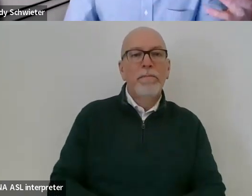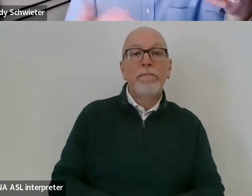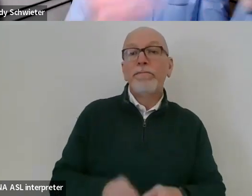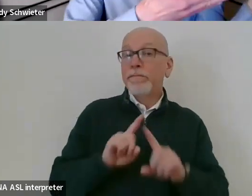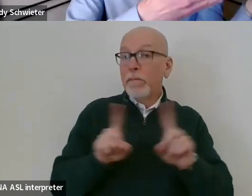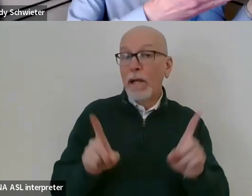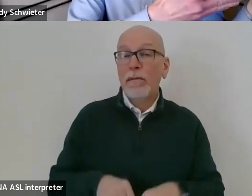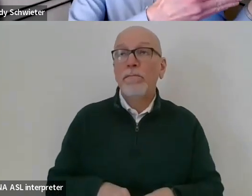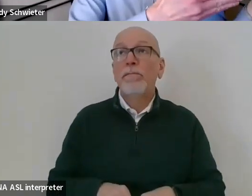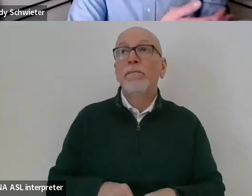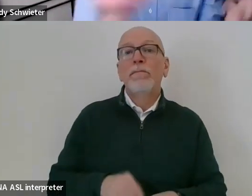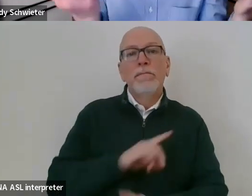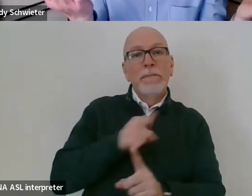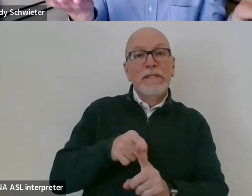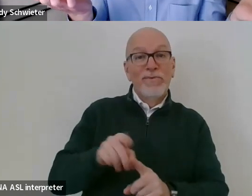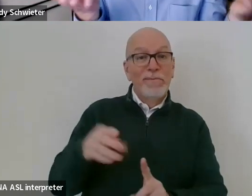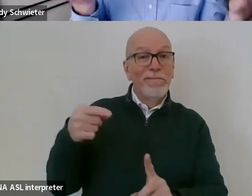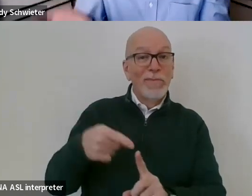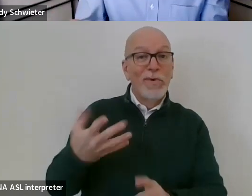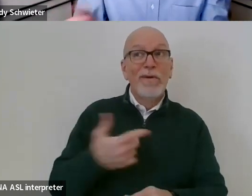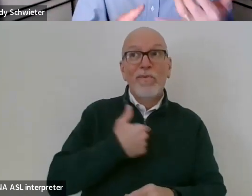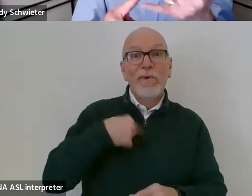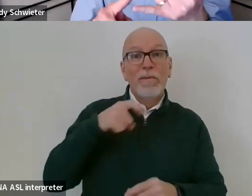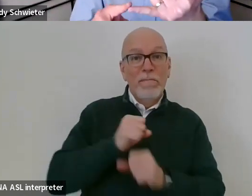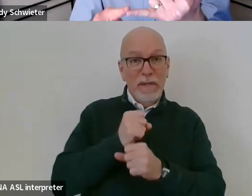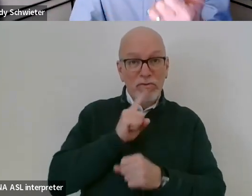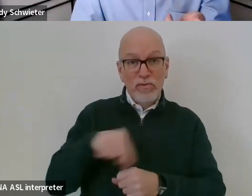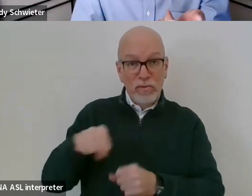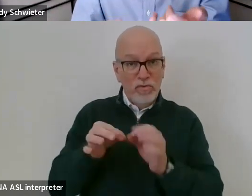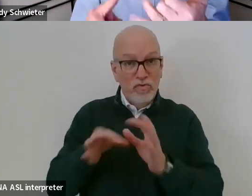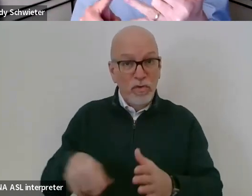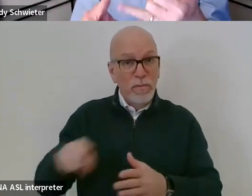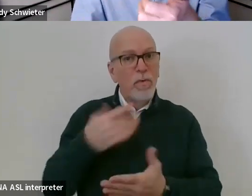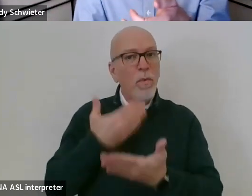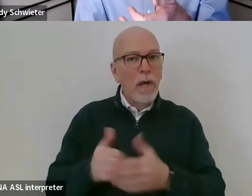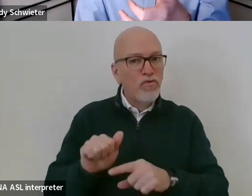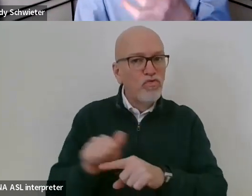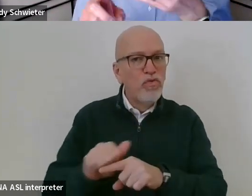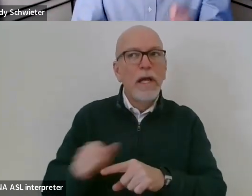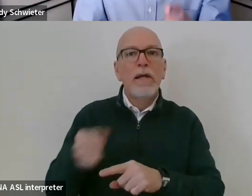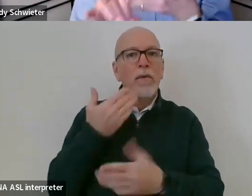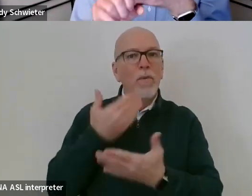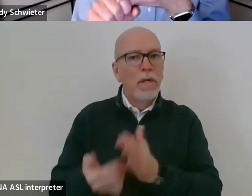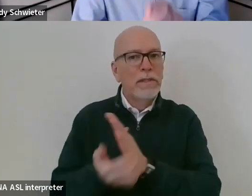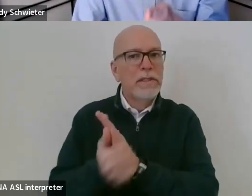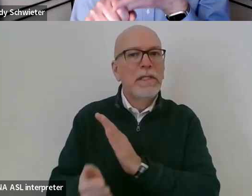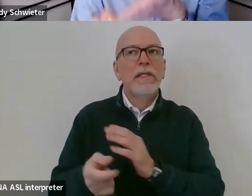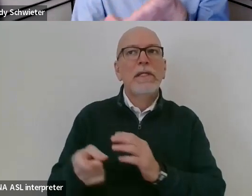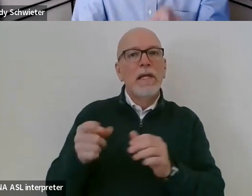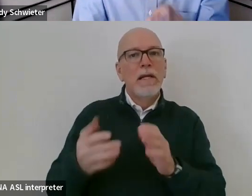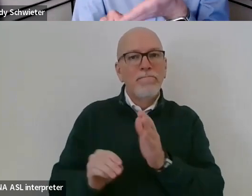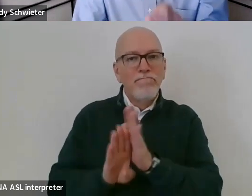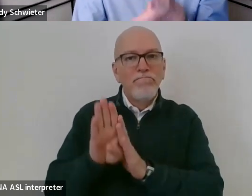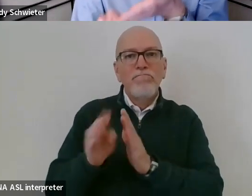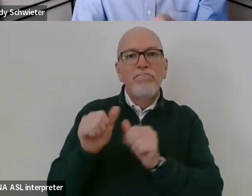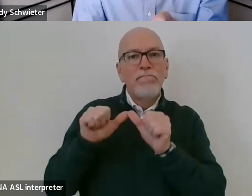However, that means, you know, back to your previous point of, we need to make sure these interpreters are well trained and are well skilled and are building and maintaining